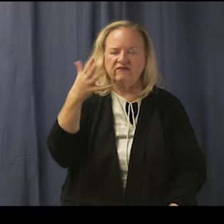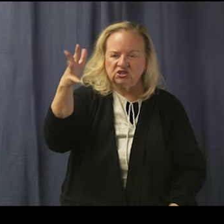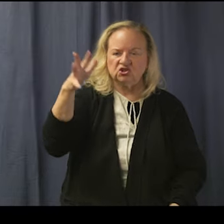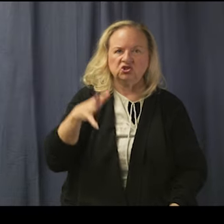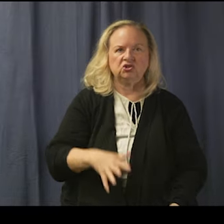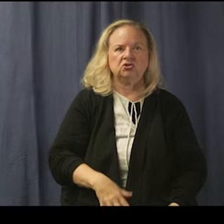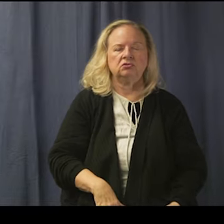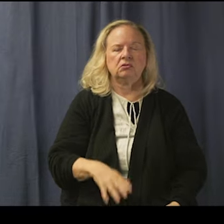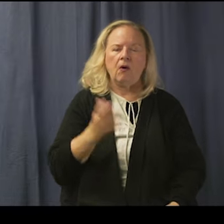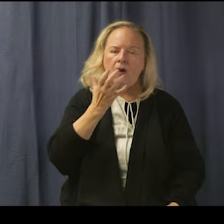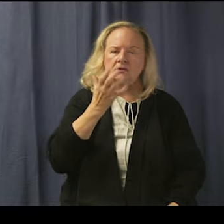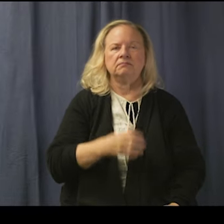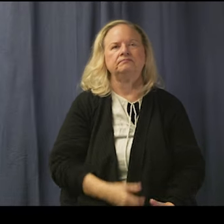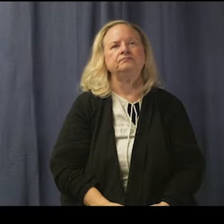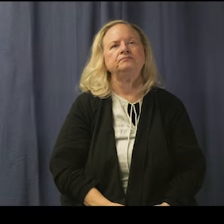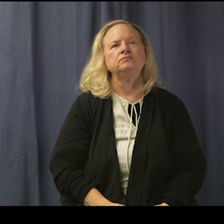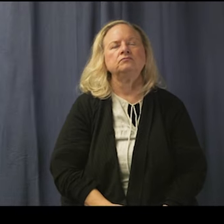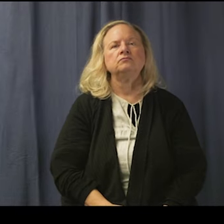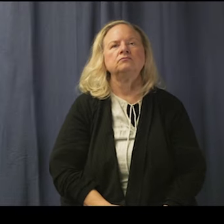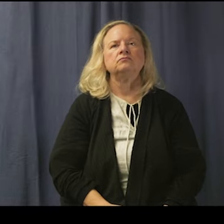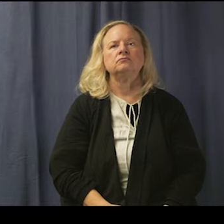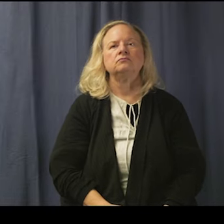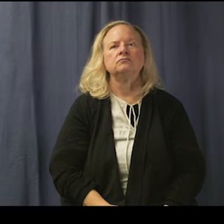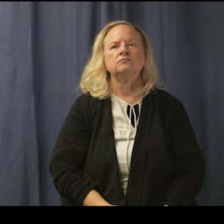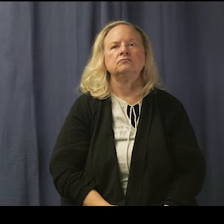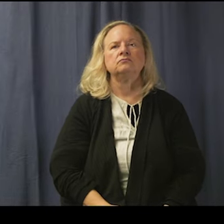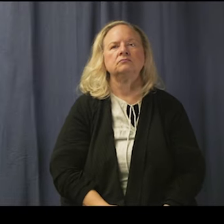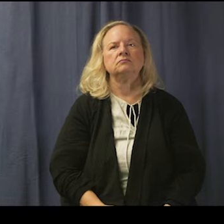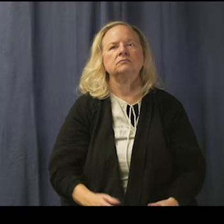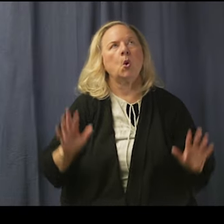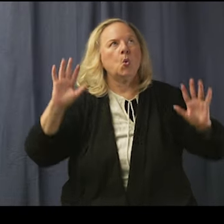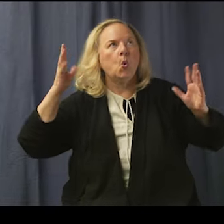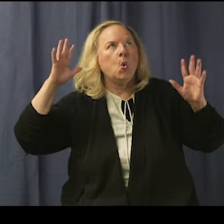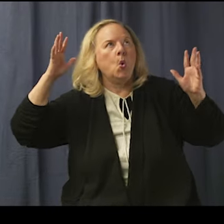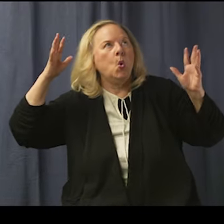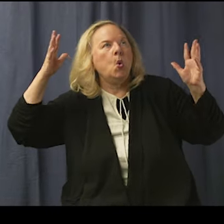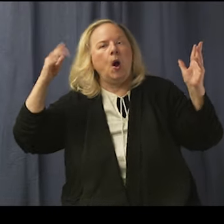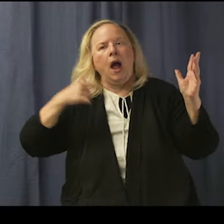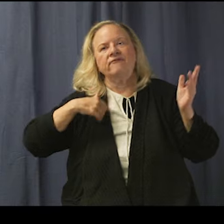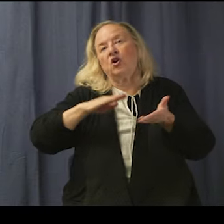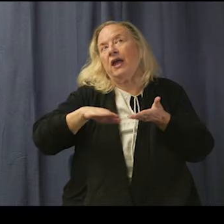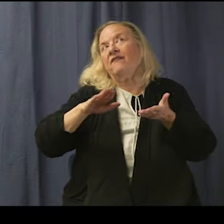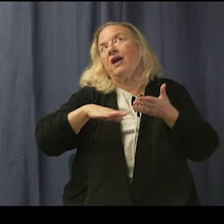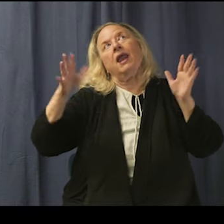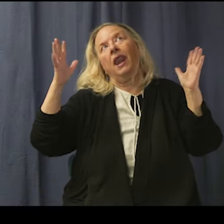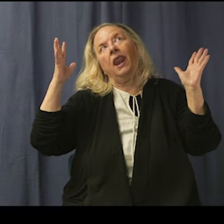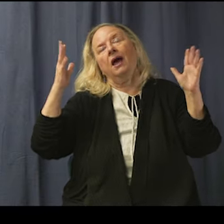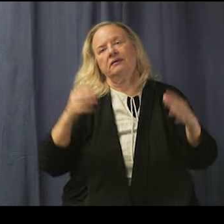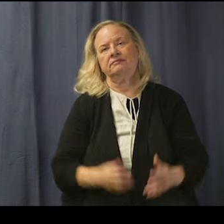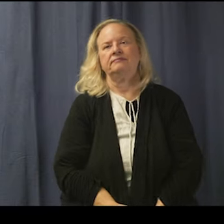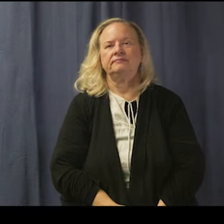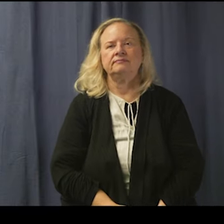This is awesome. This is the day we go, wahoo, I am